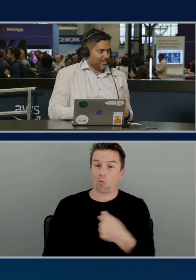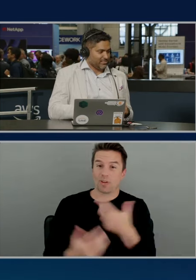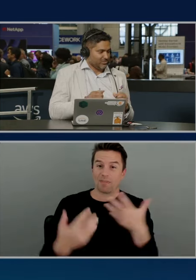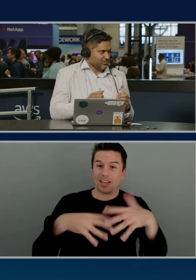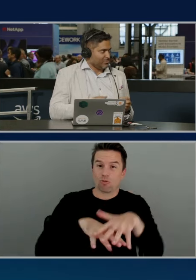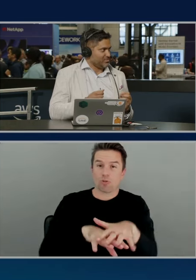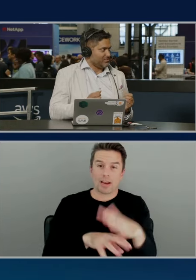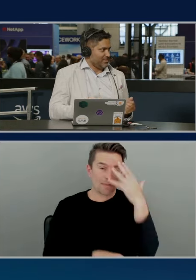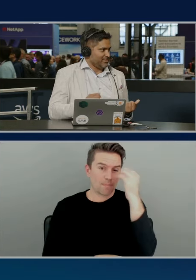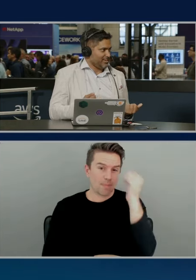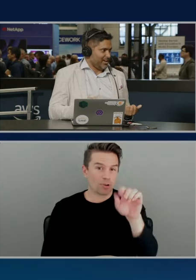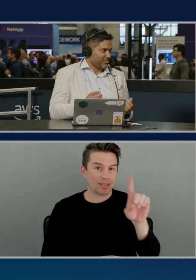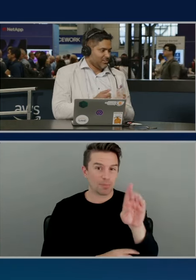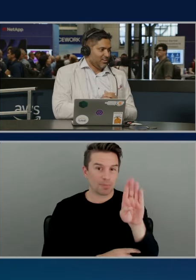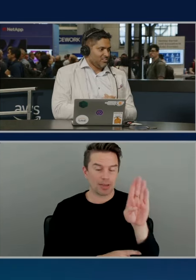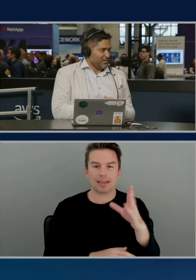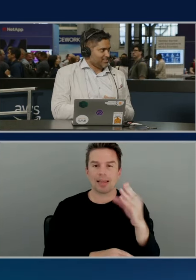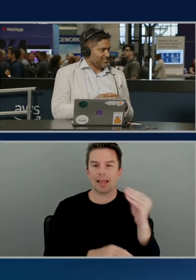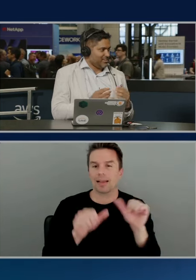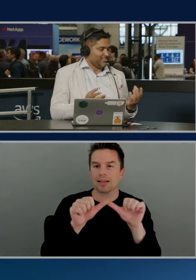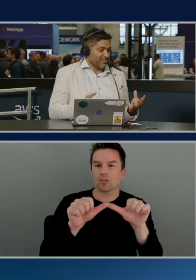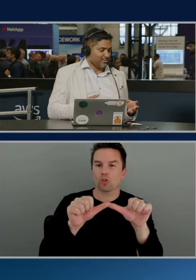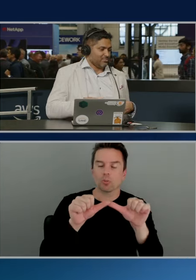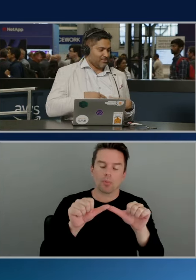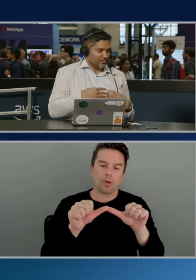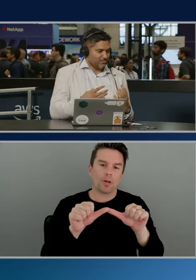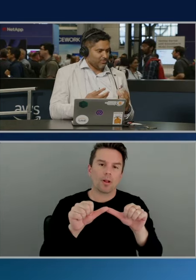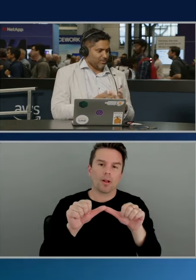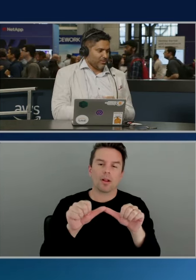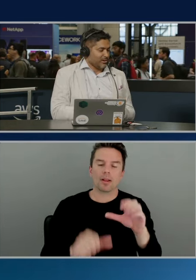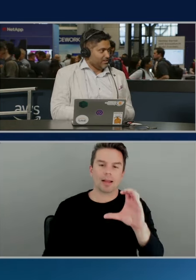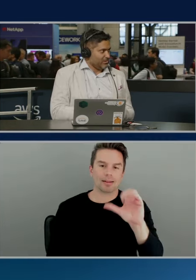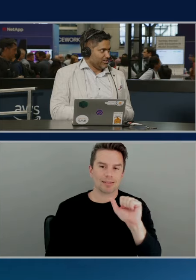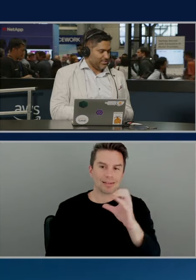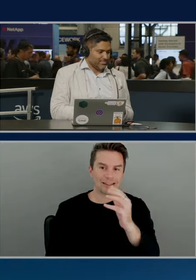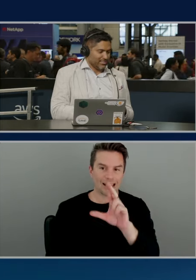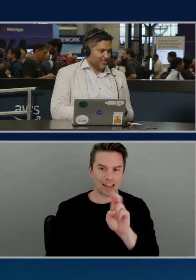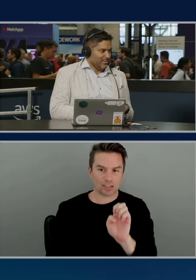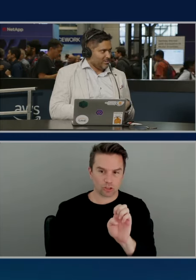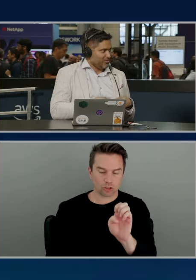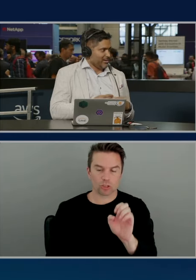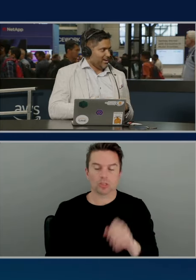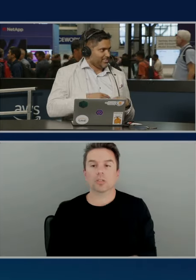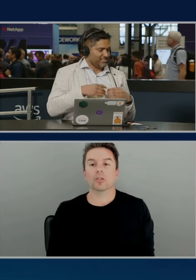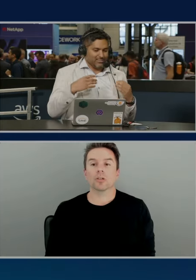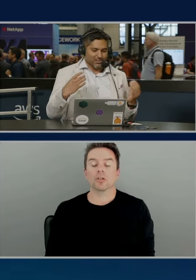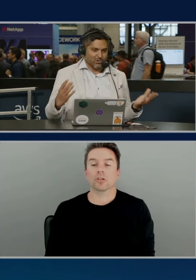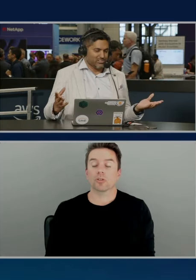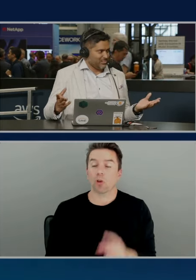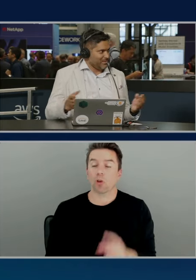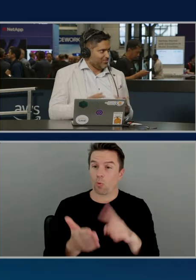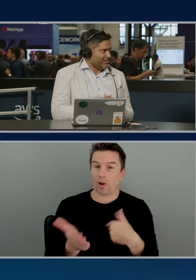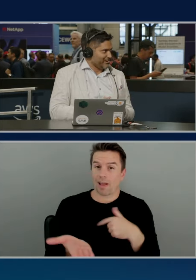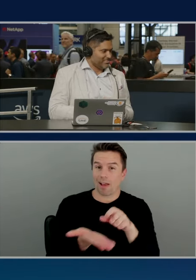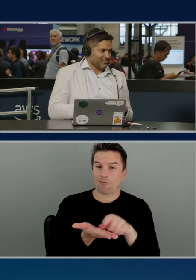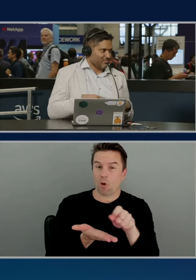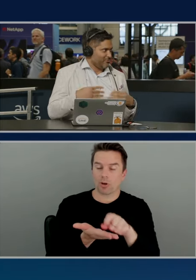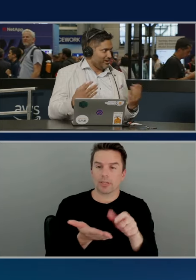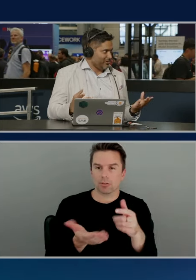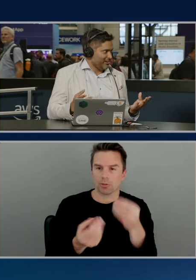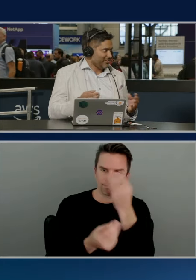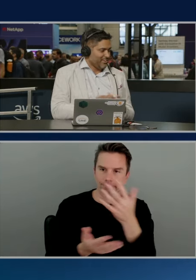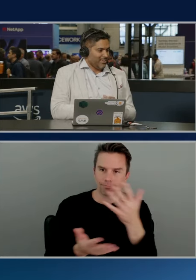MemoryDB as a durable semantic cache. So basically the idea of the demo, and like what I noted, is that we're going to ask a question about a